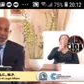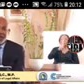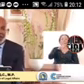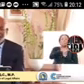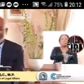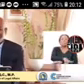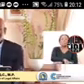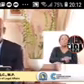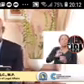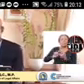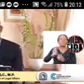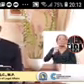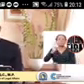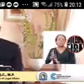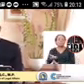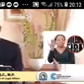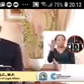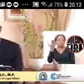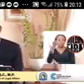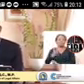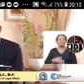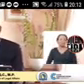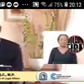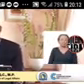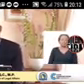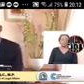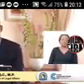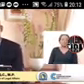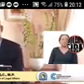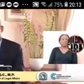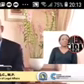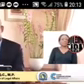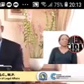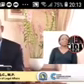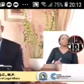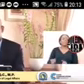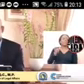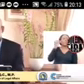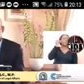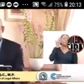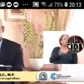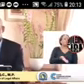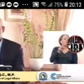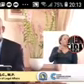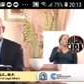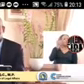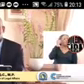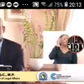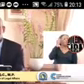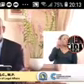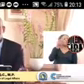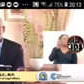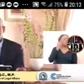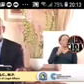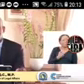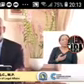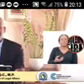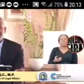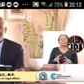p.m. until 6 a.m. But of course, I think any Barbadian will recognize that there have been a large number of